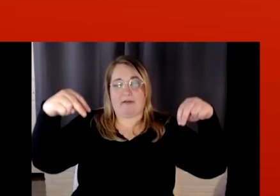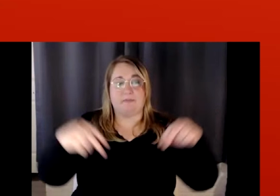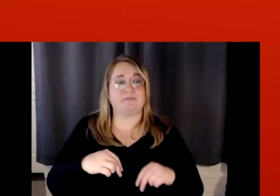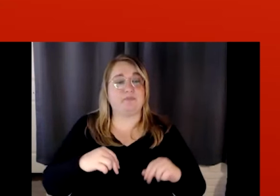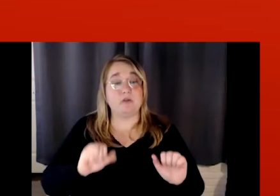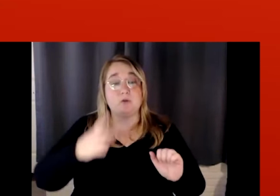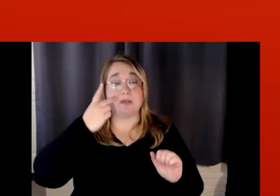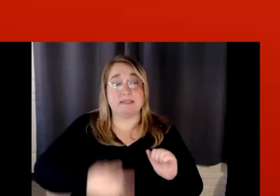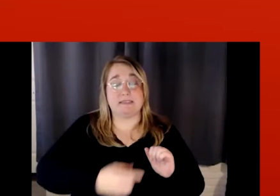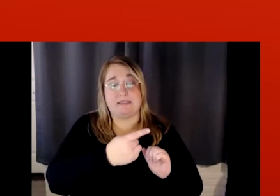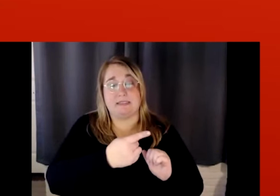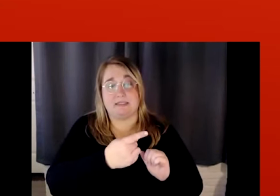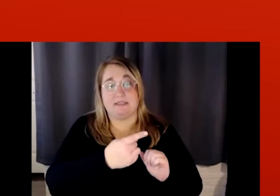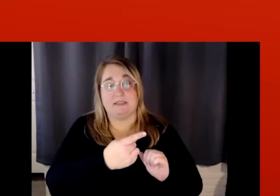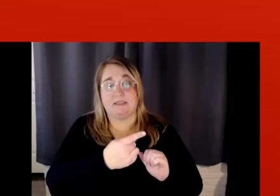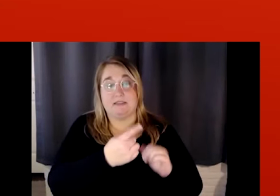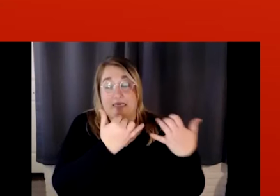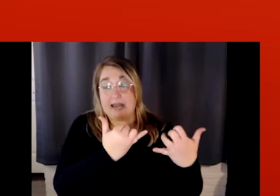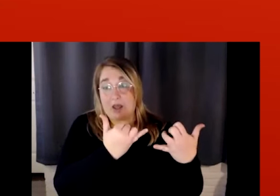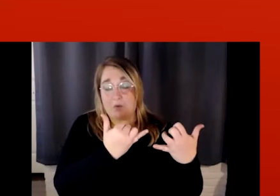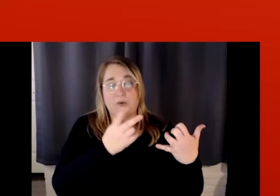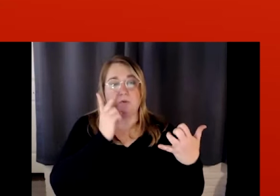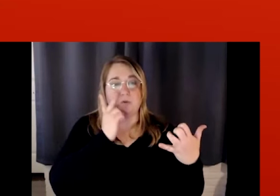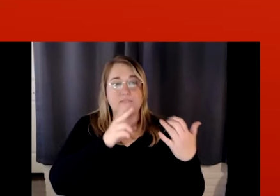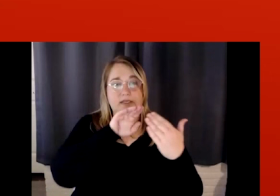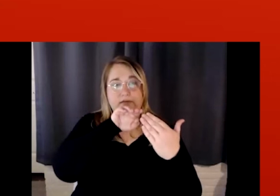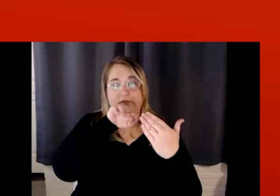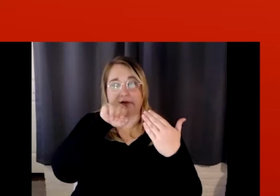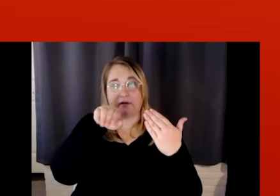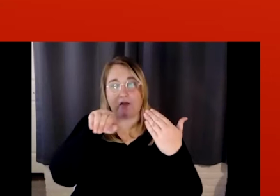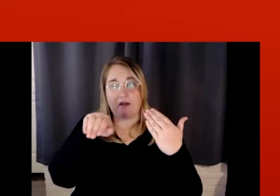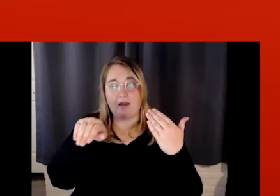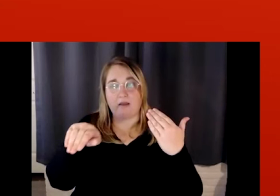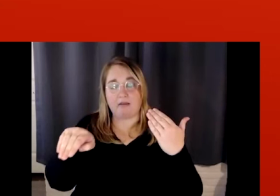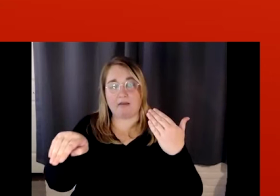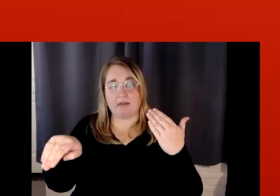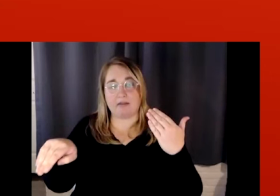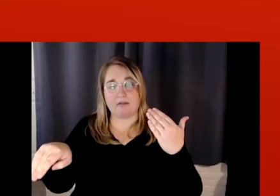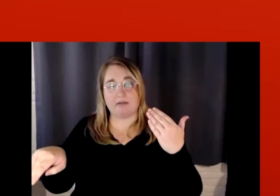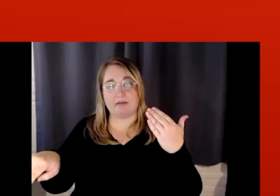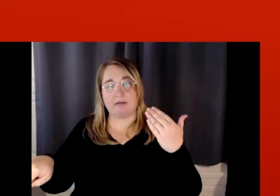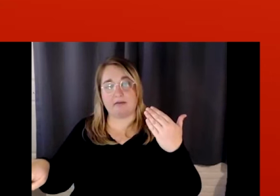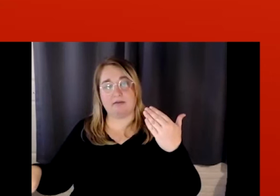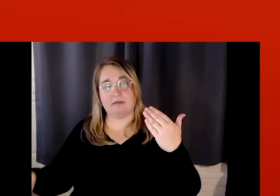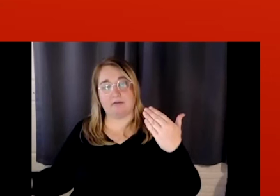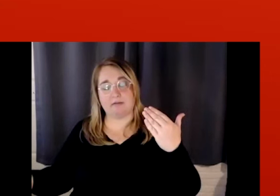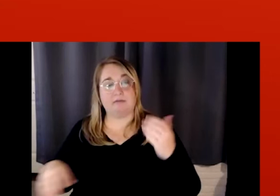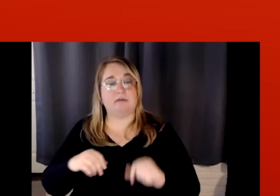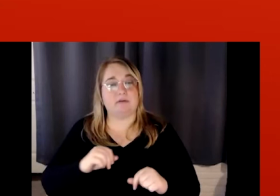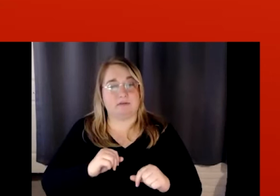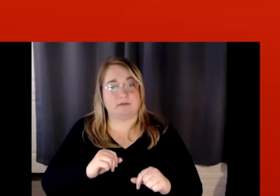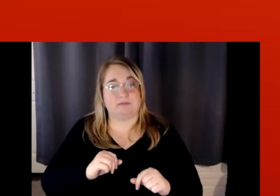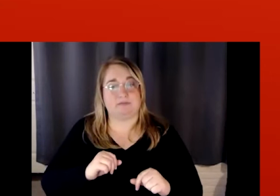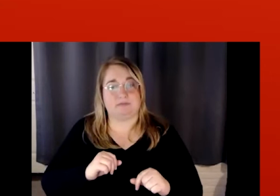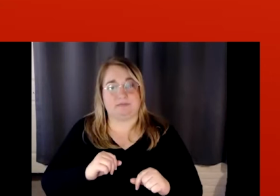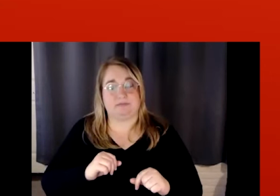this is where we're at, and we can see the decline here. You can see decline here. And then when we go, and you can see